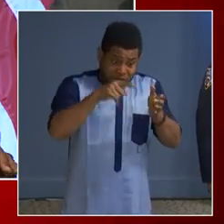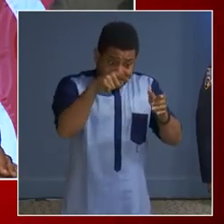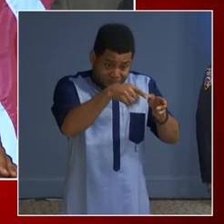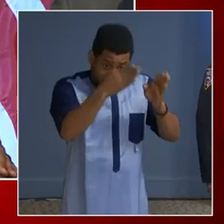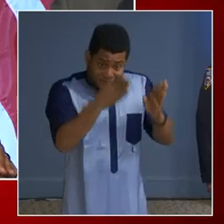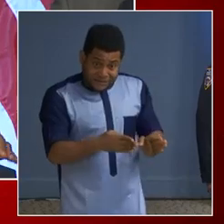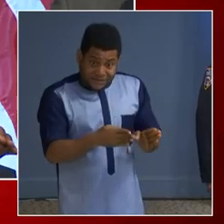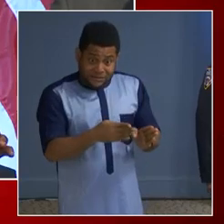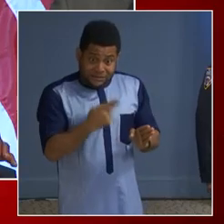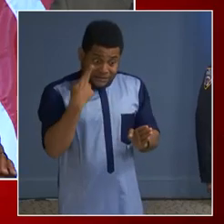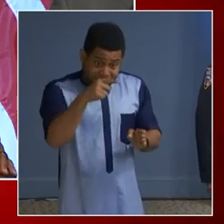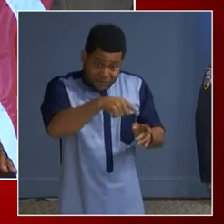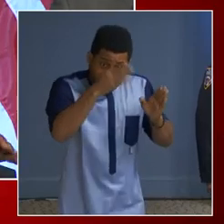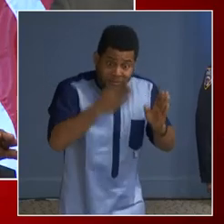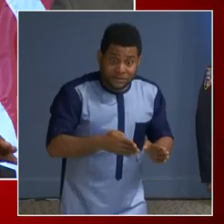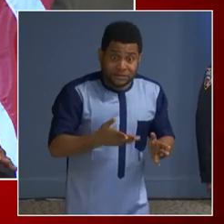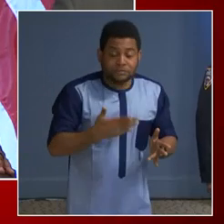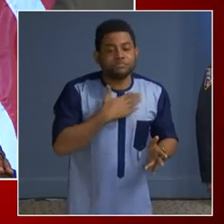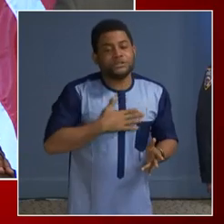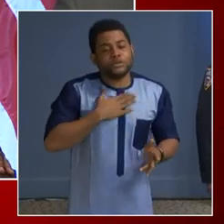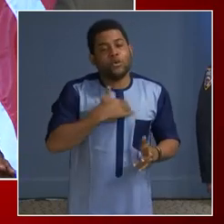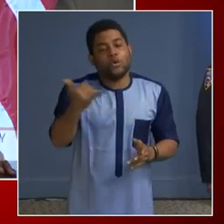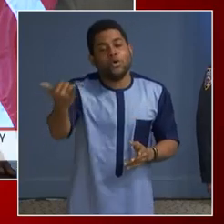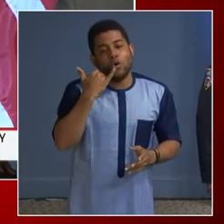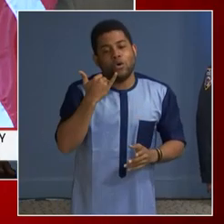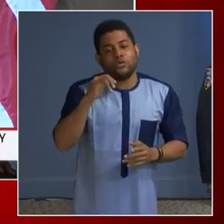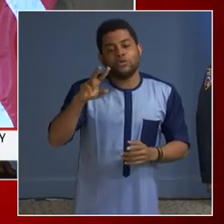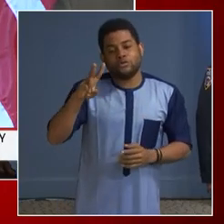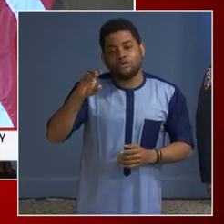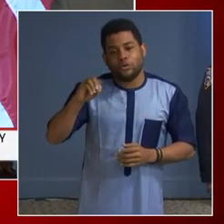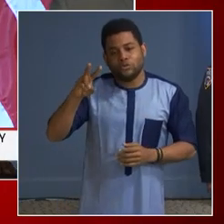is, please call us